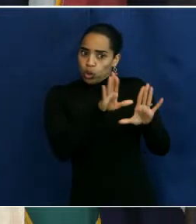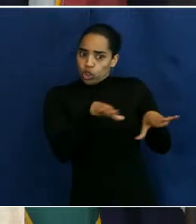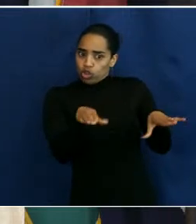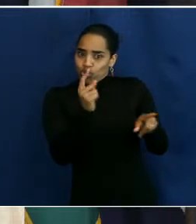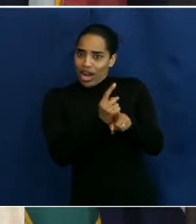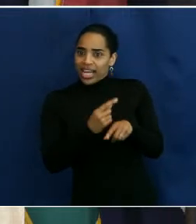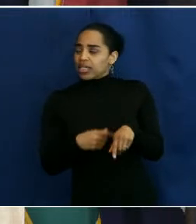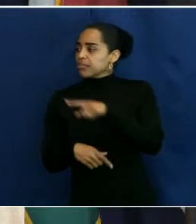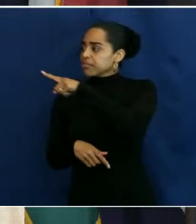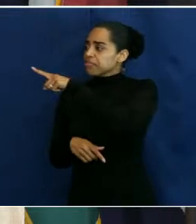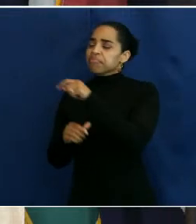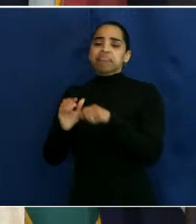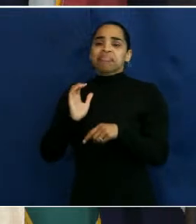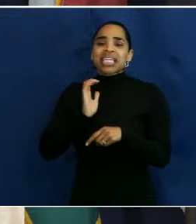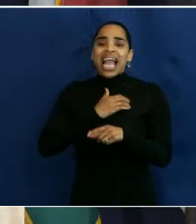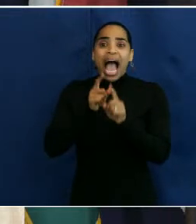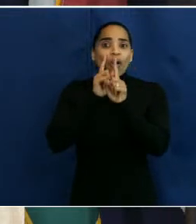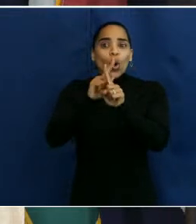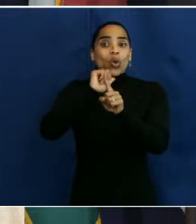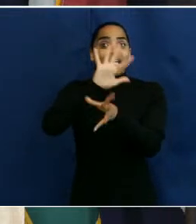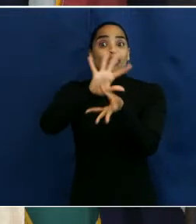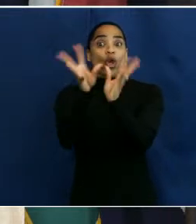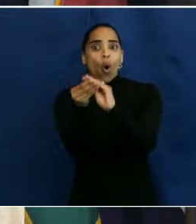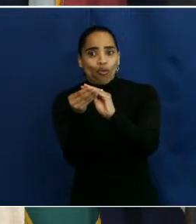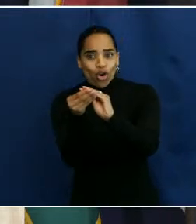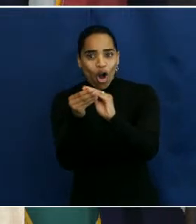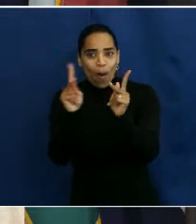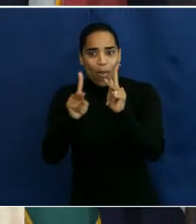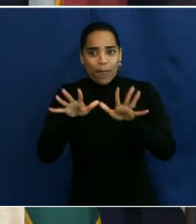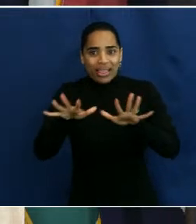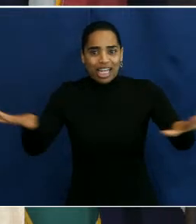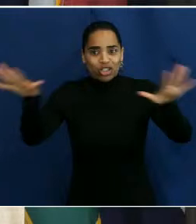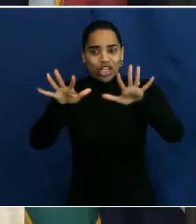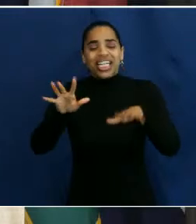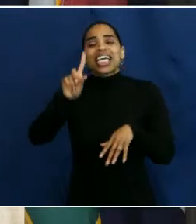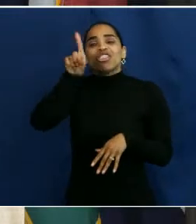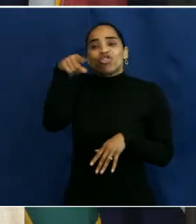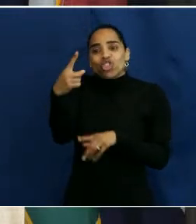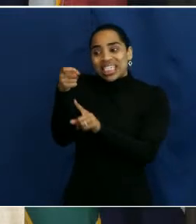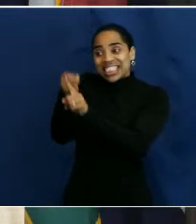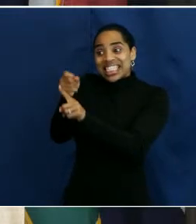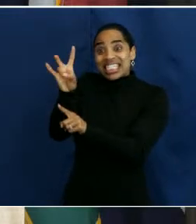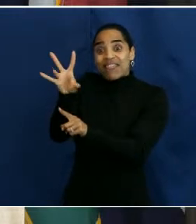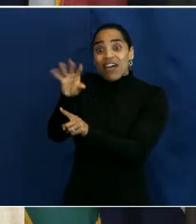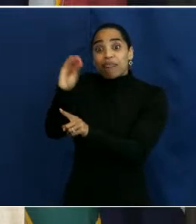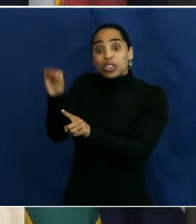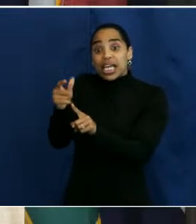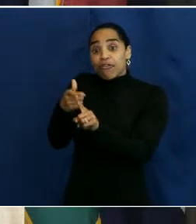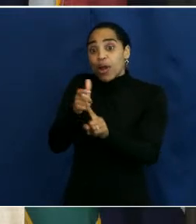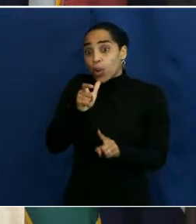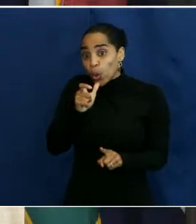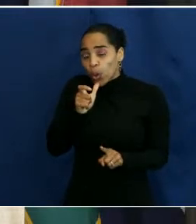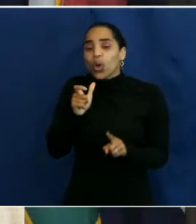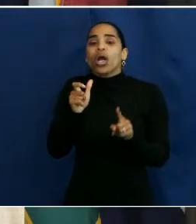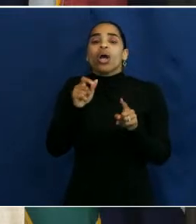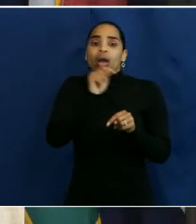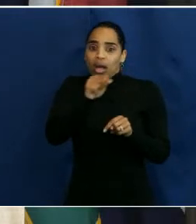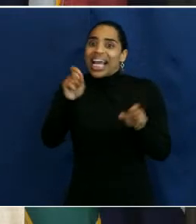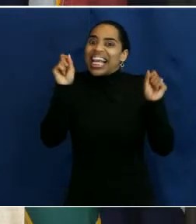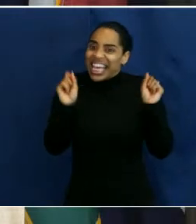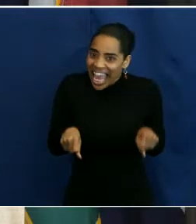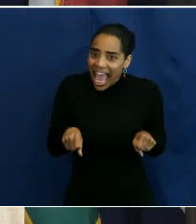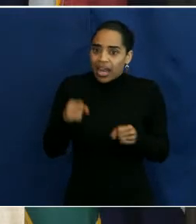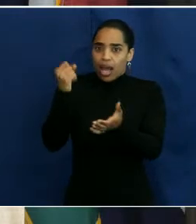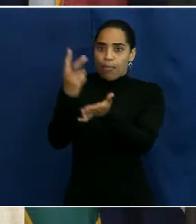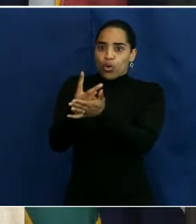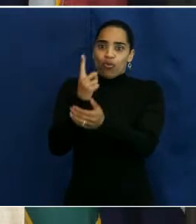not to get to 75% of the overall population. It's to get to 75% of the population that